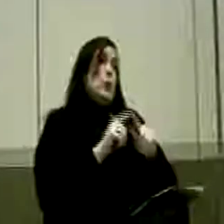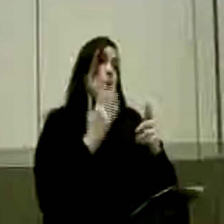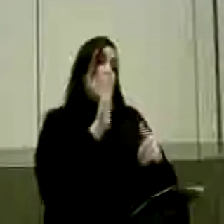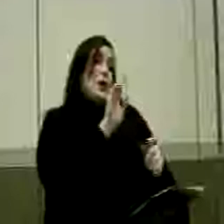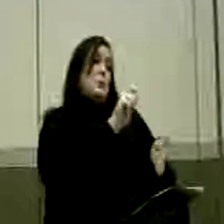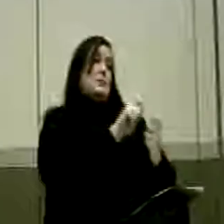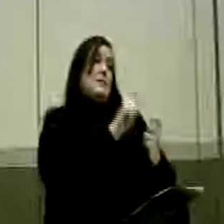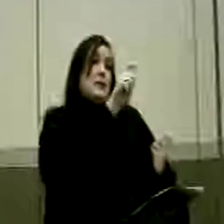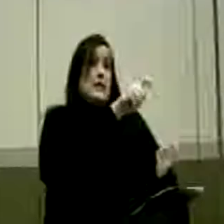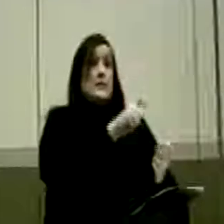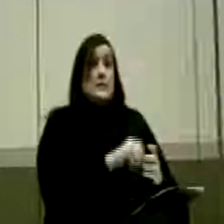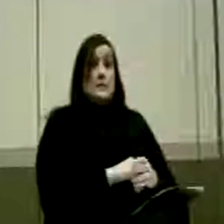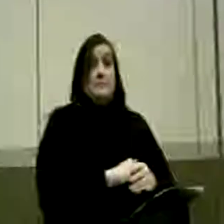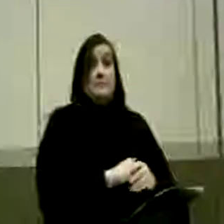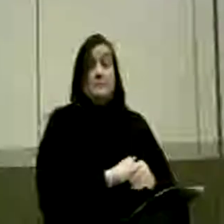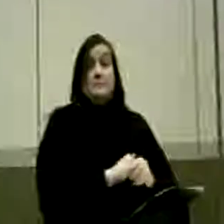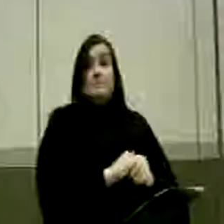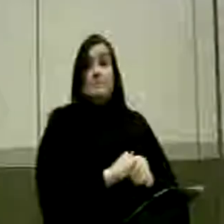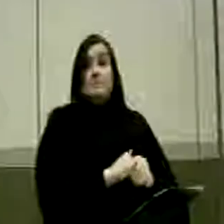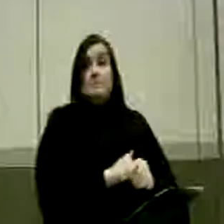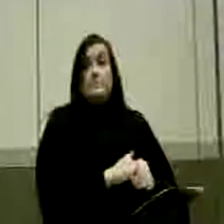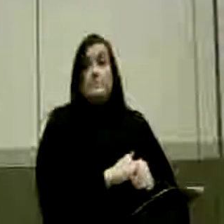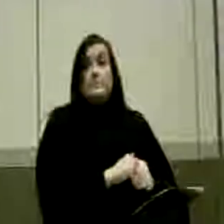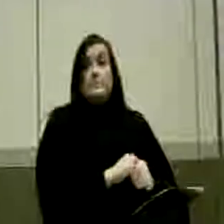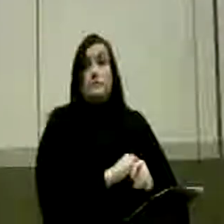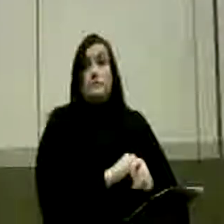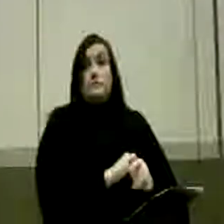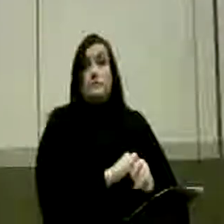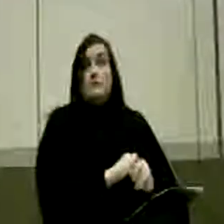specific needs. Yeah.